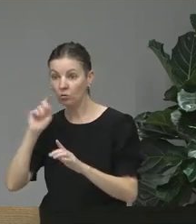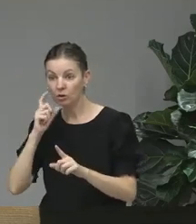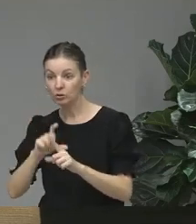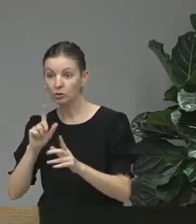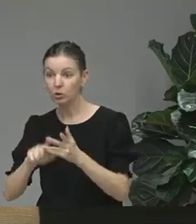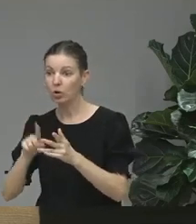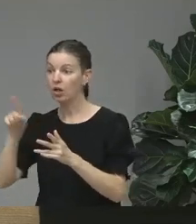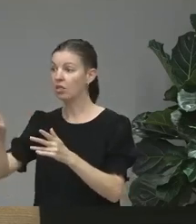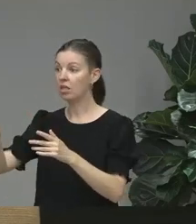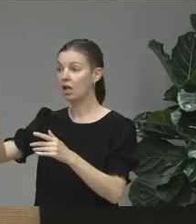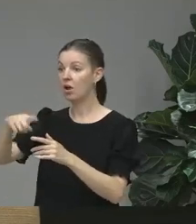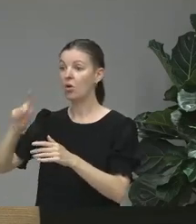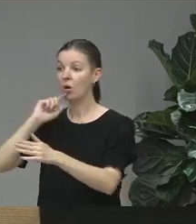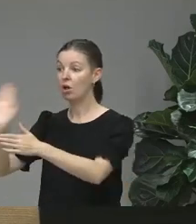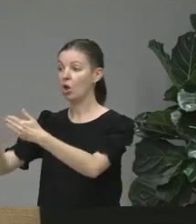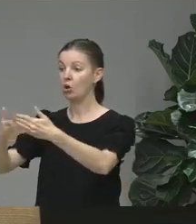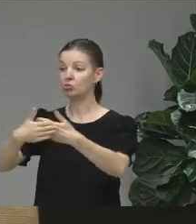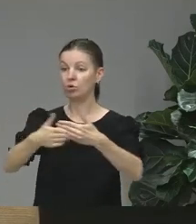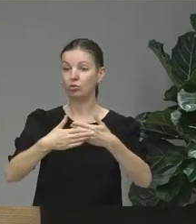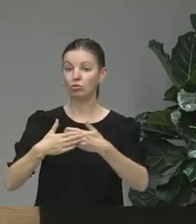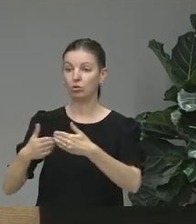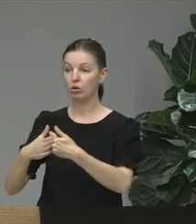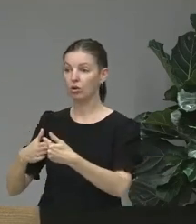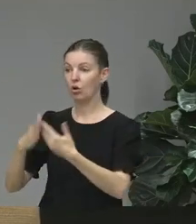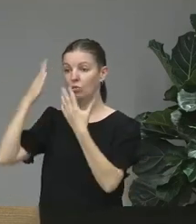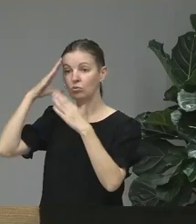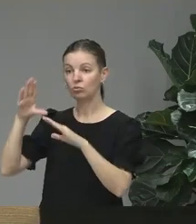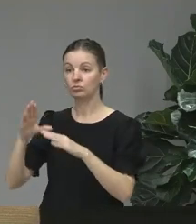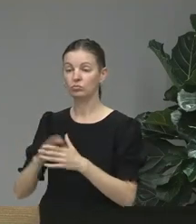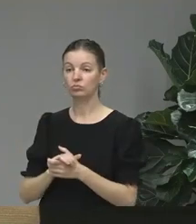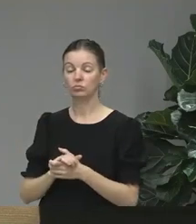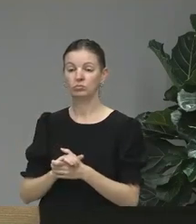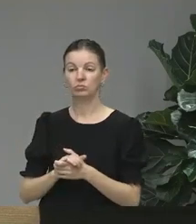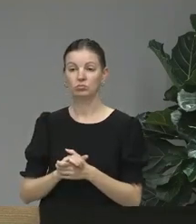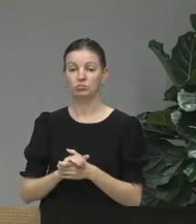those providers or in the NDIS or any of the other areas that